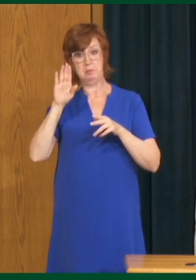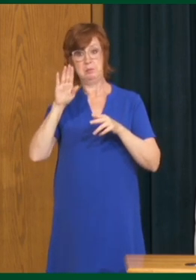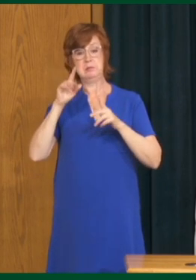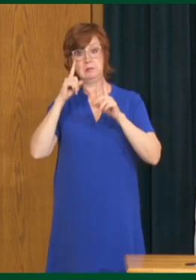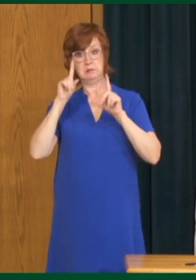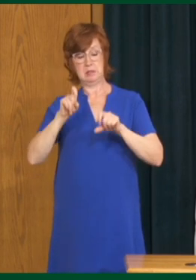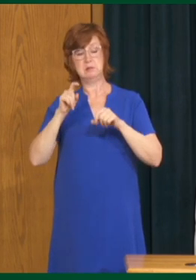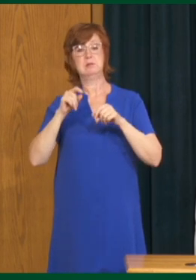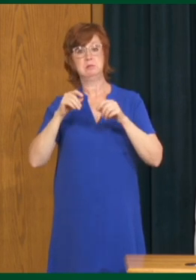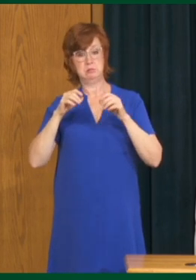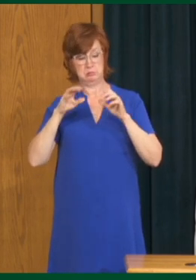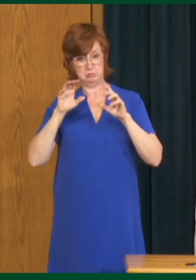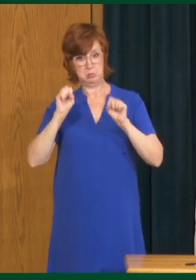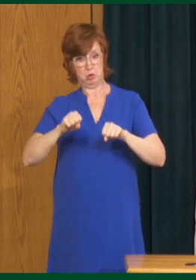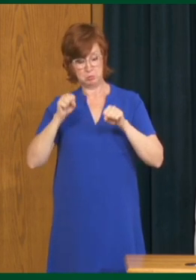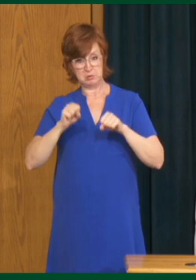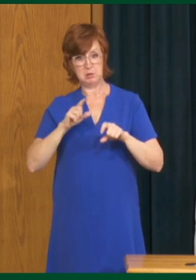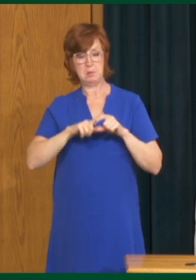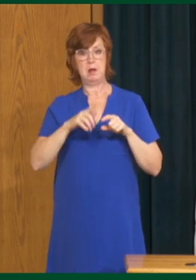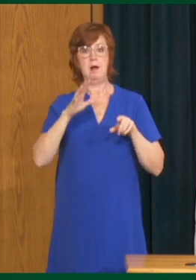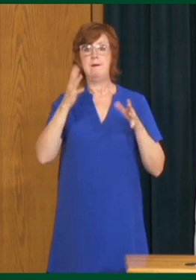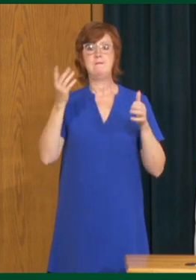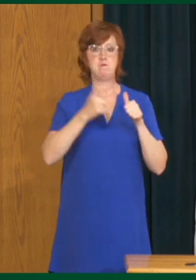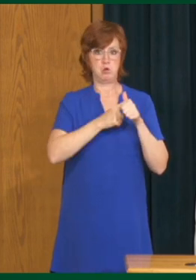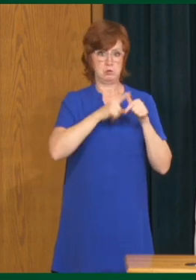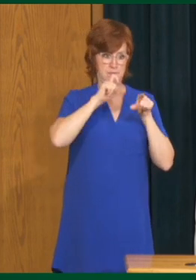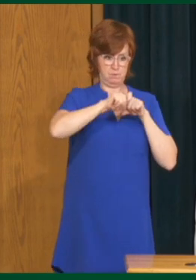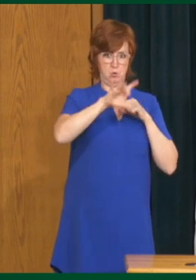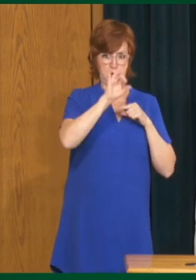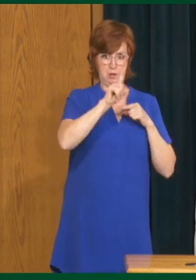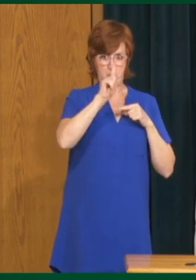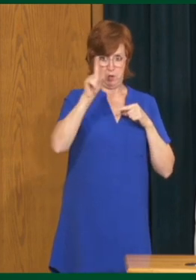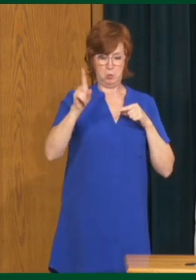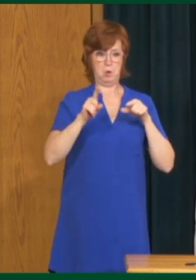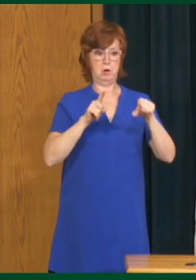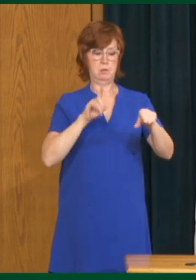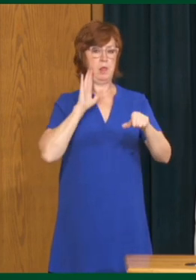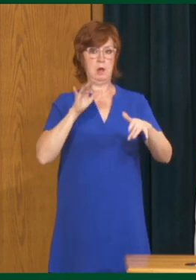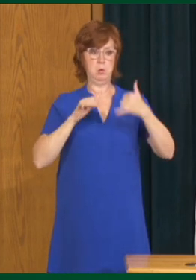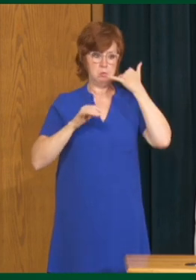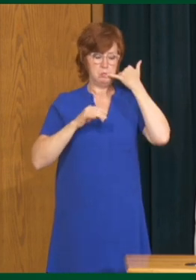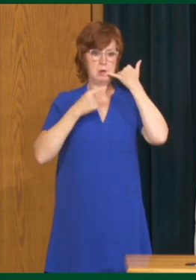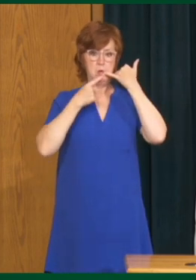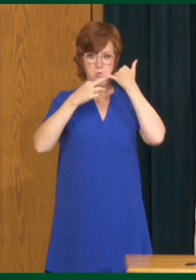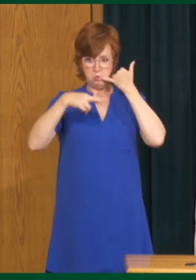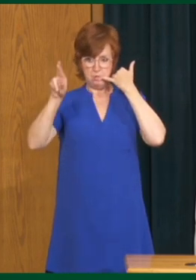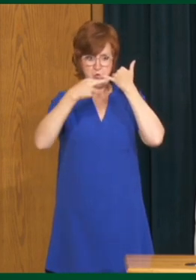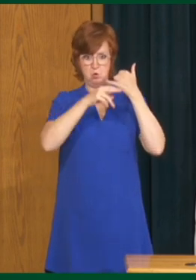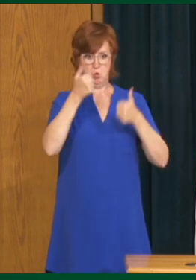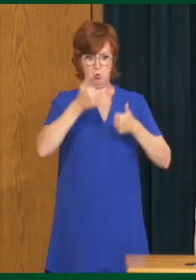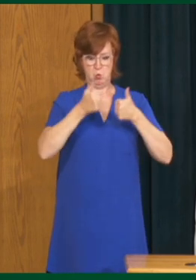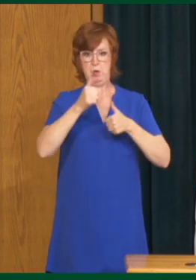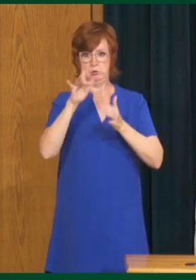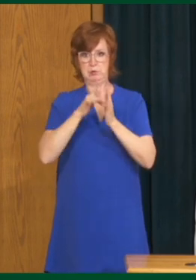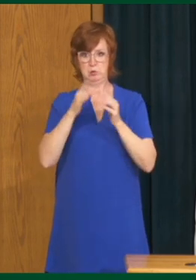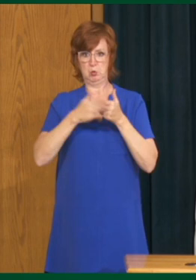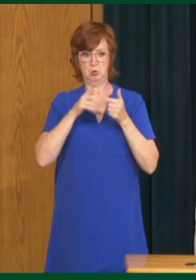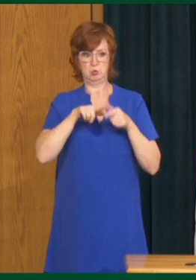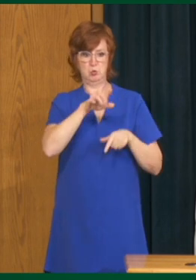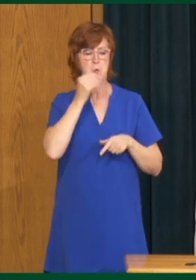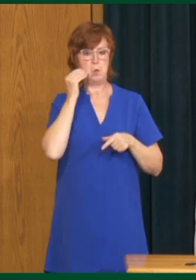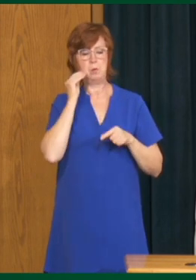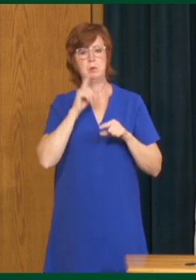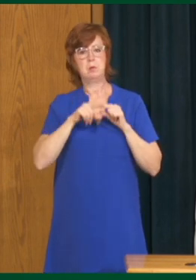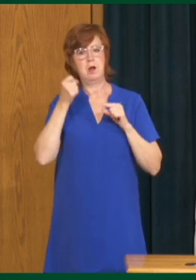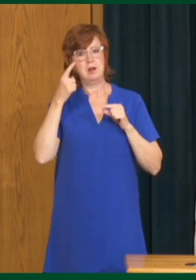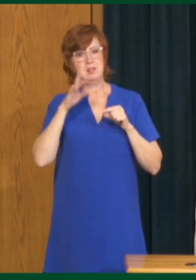be triaged and sent to the most appropriate testing center. Just a heads up or a note that the time between requesting and receiving a